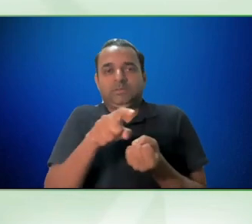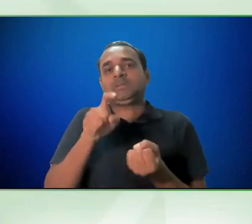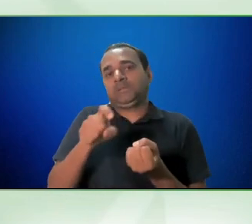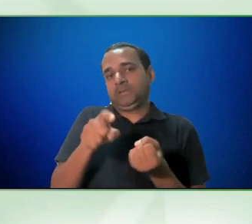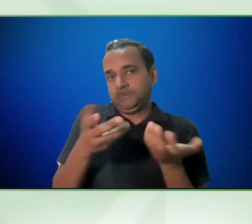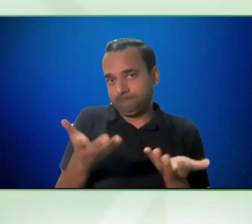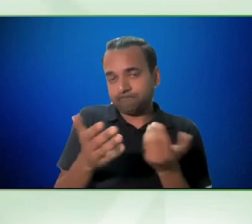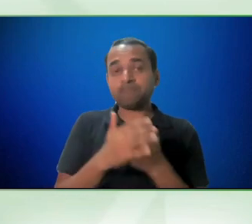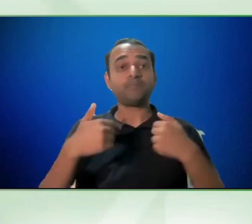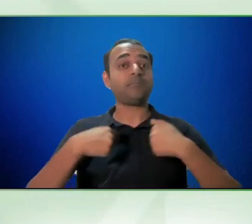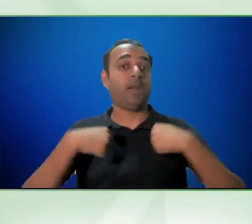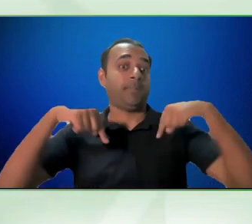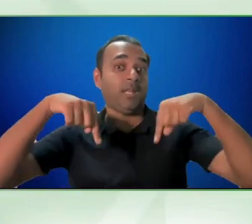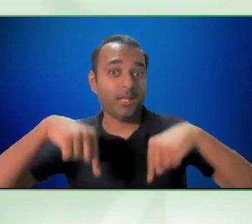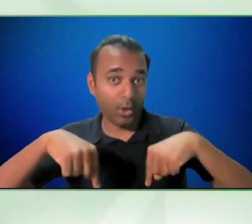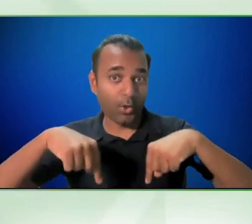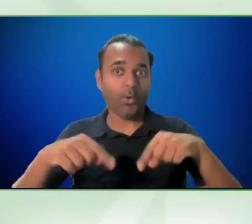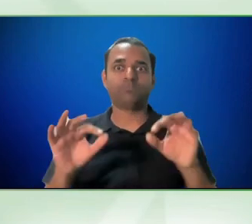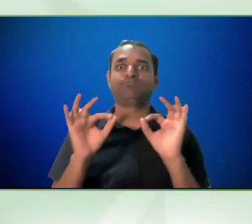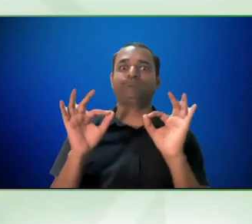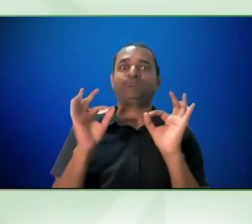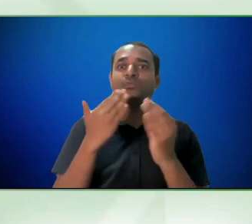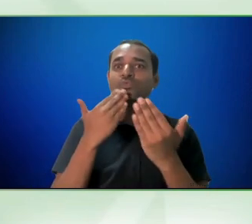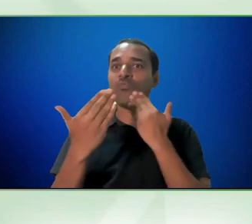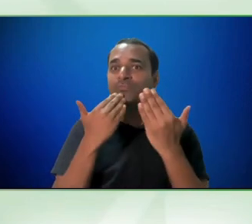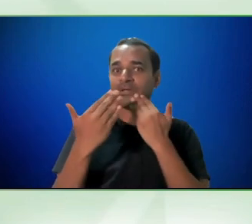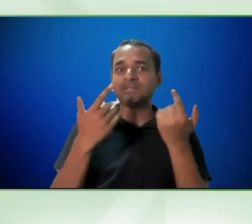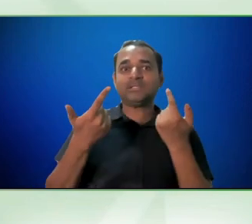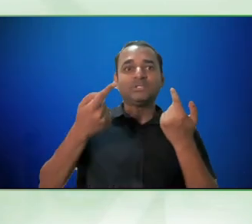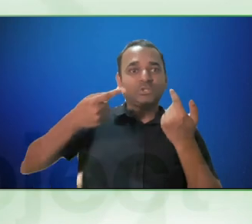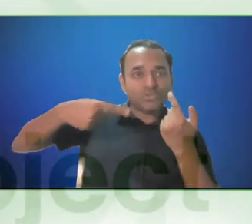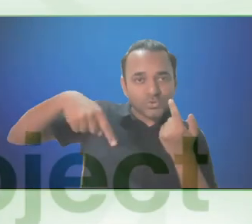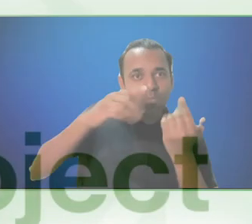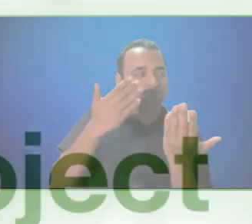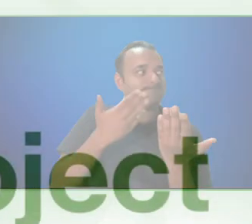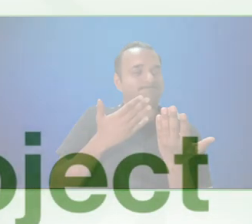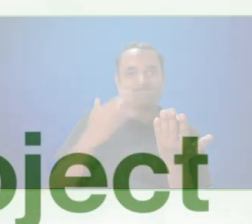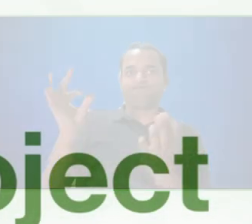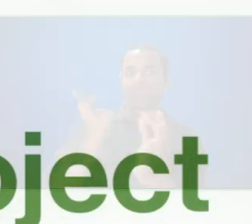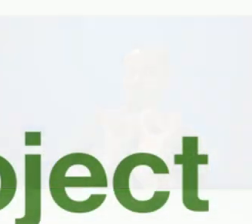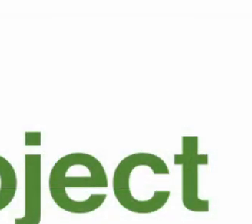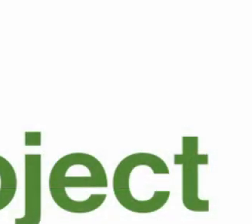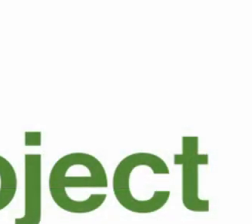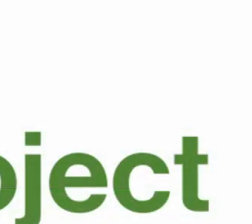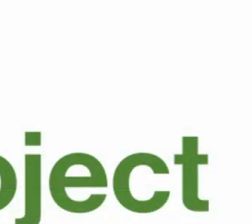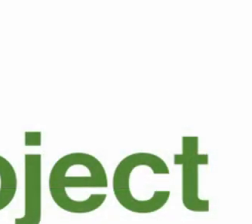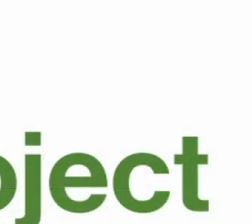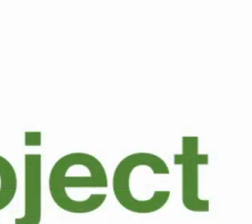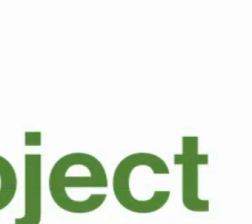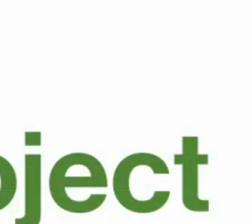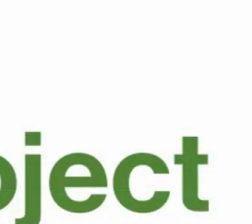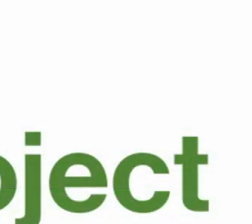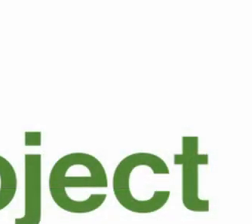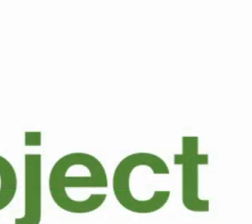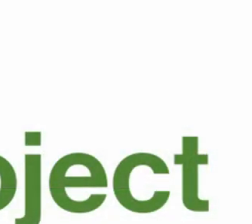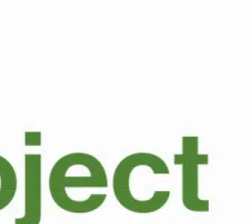Thanks guys. – Thank you. –